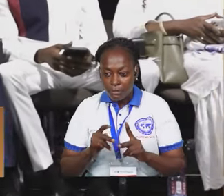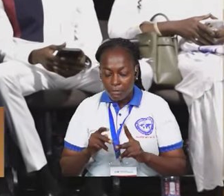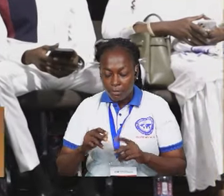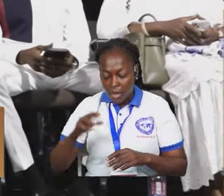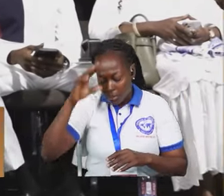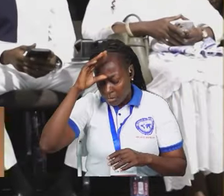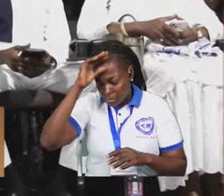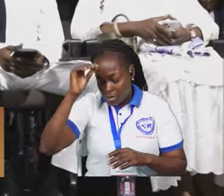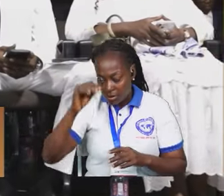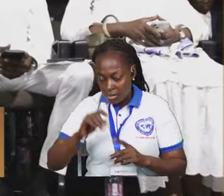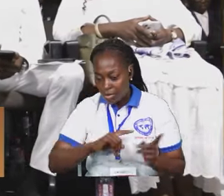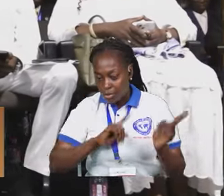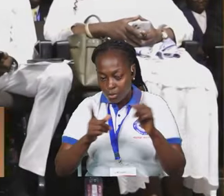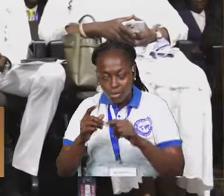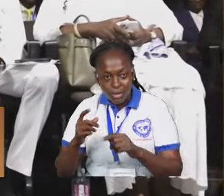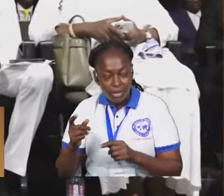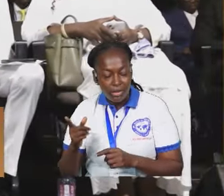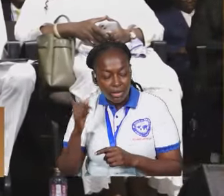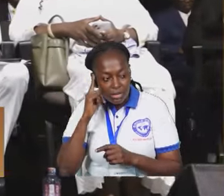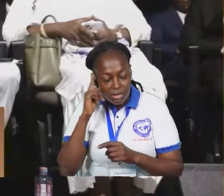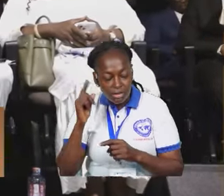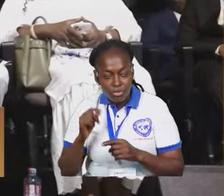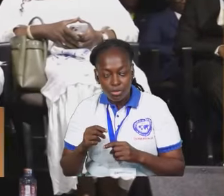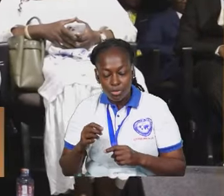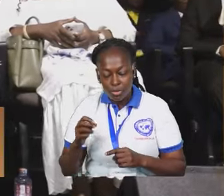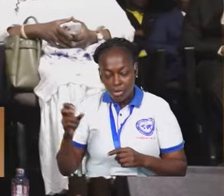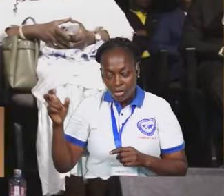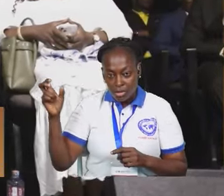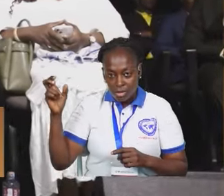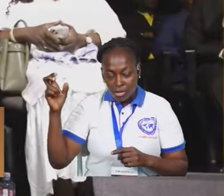Man went to listen to the devil.